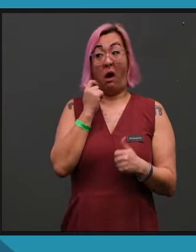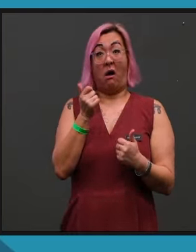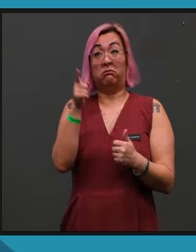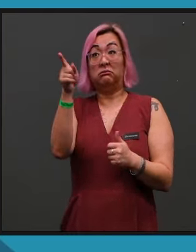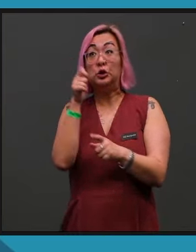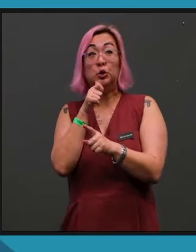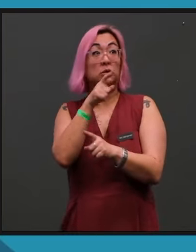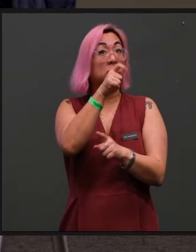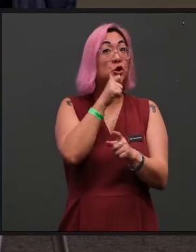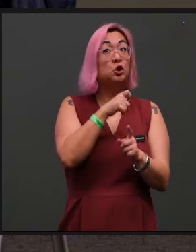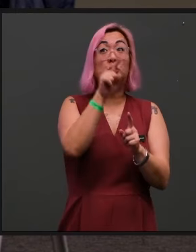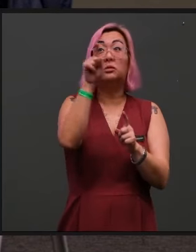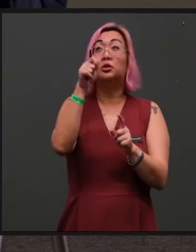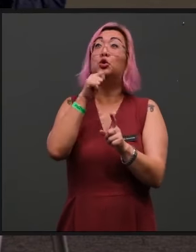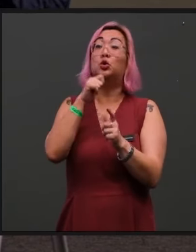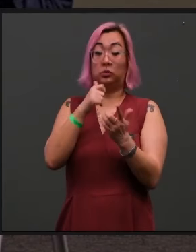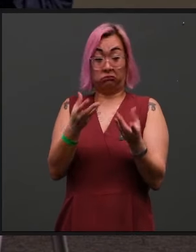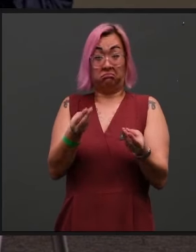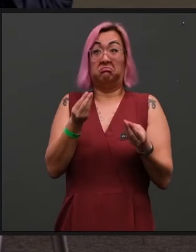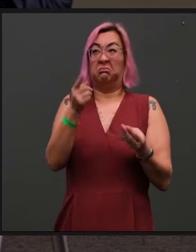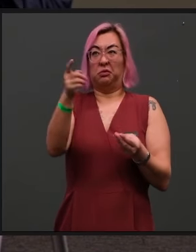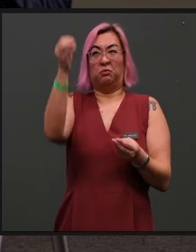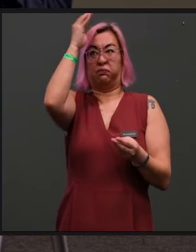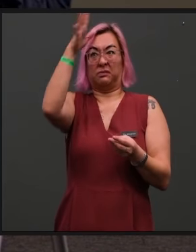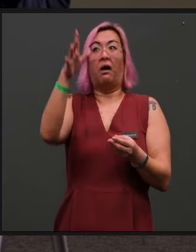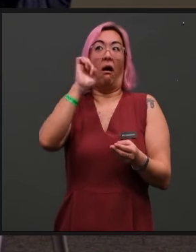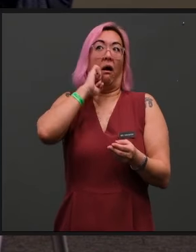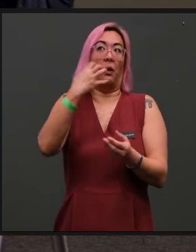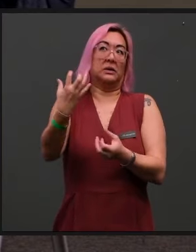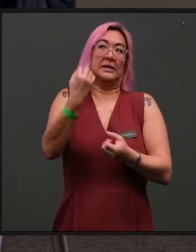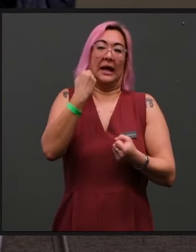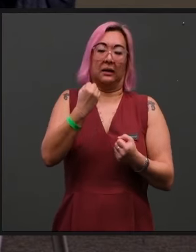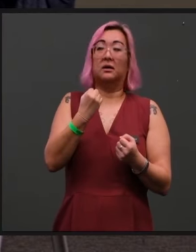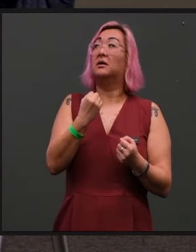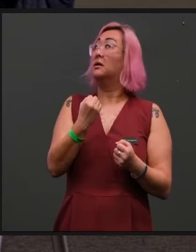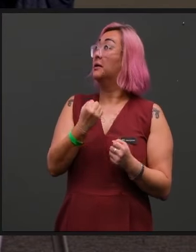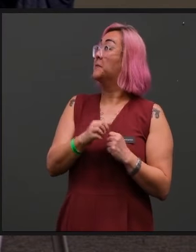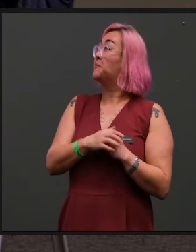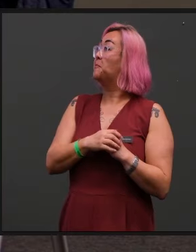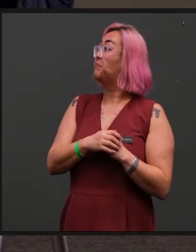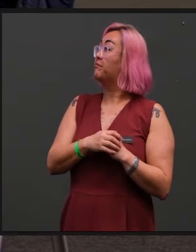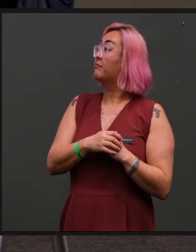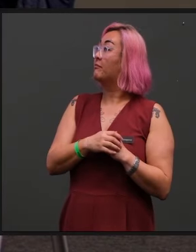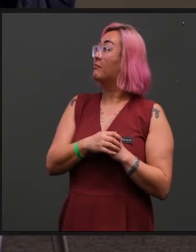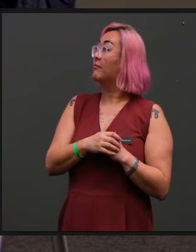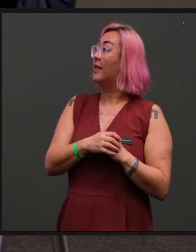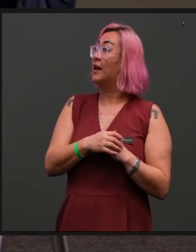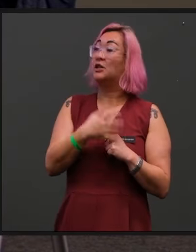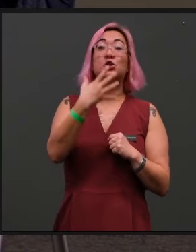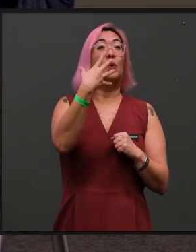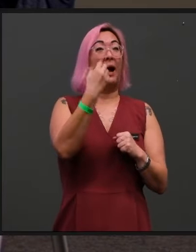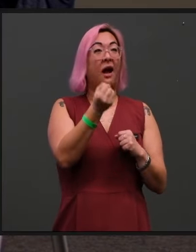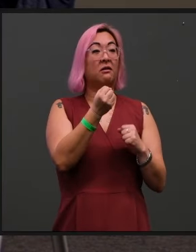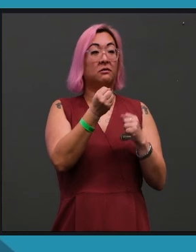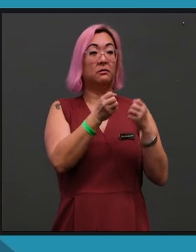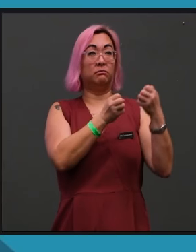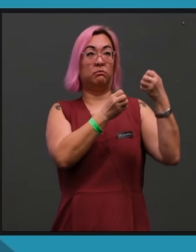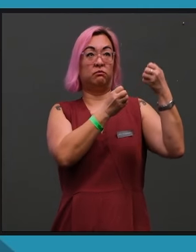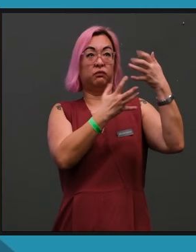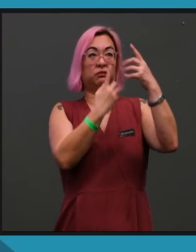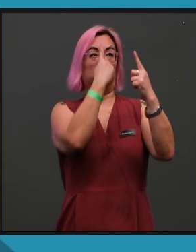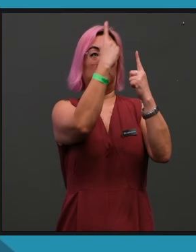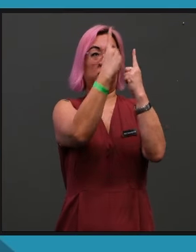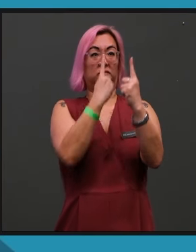about. And so essentially you have the puzzles and they sort of interlink into each other. And this is how we